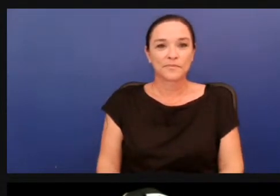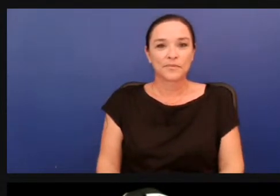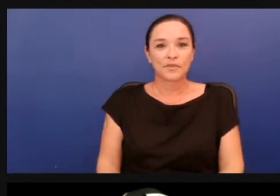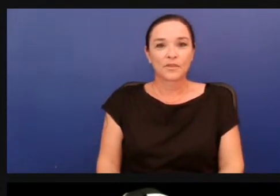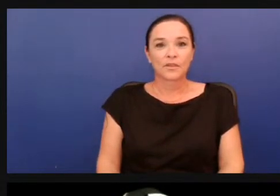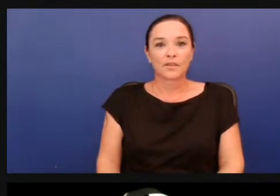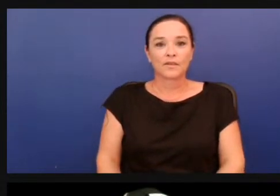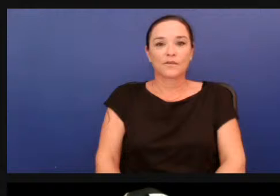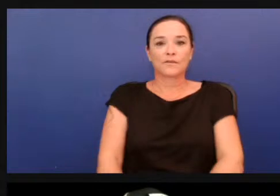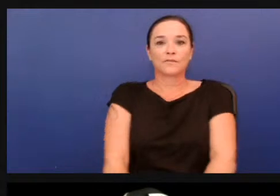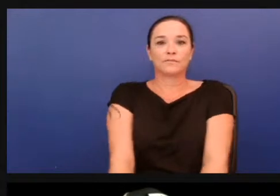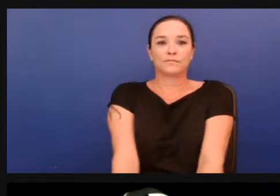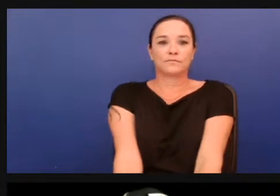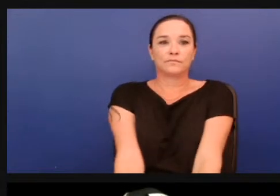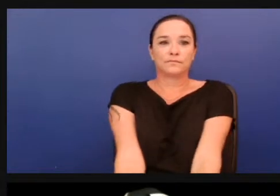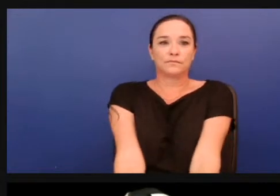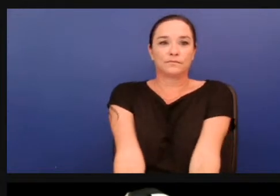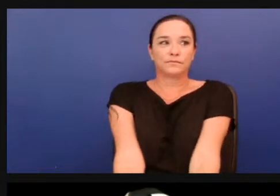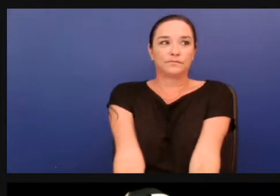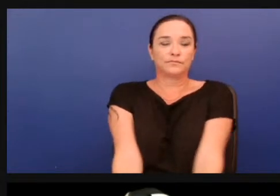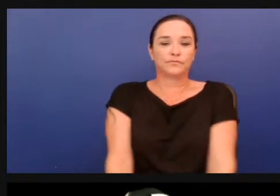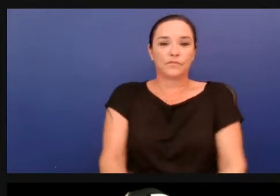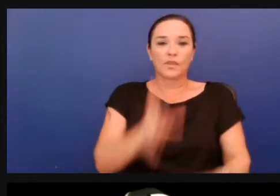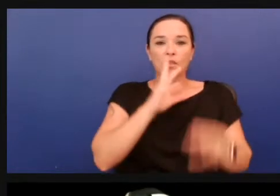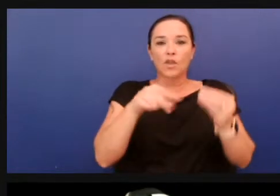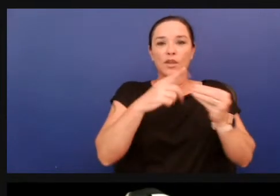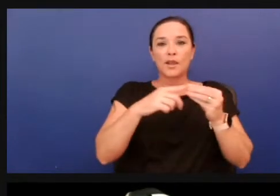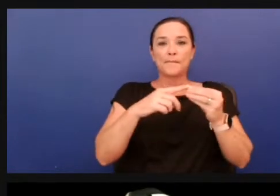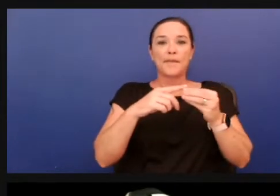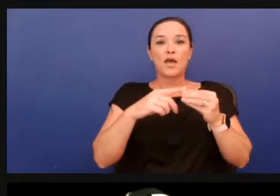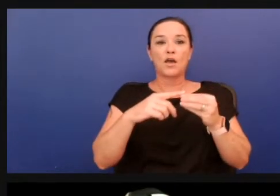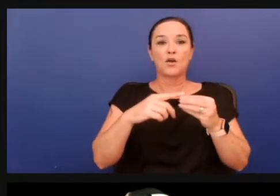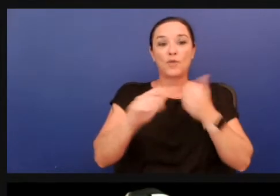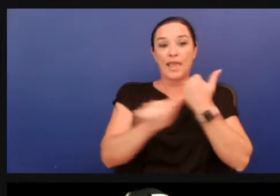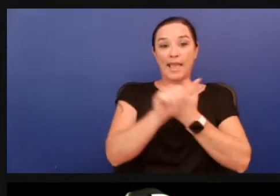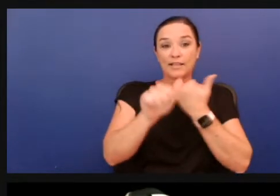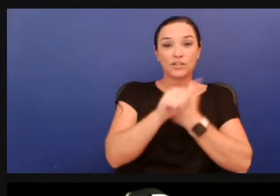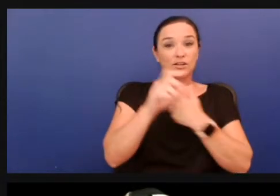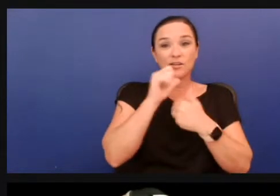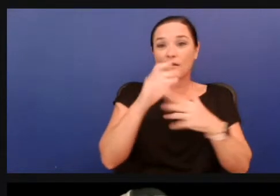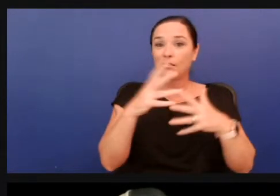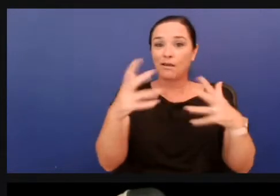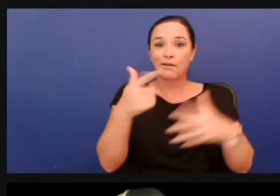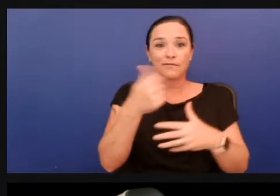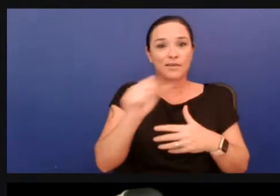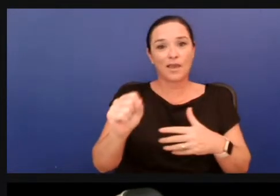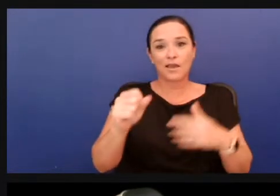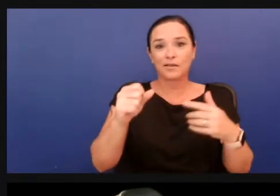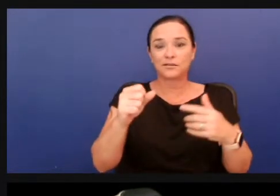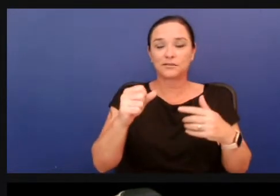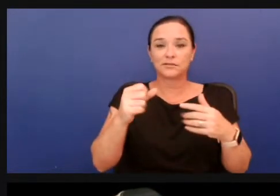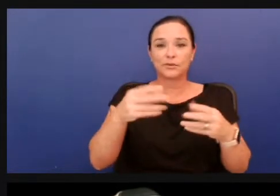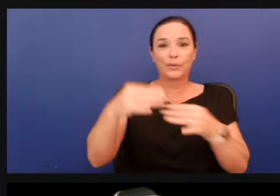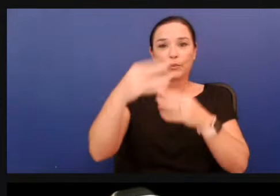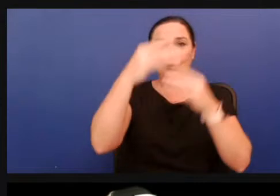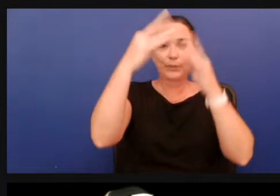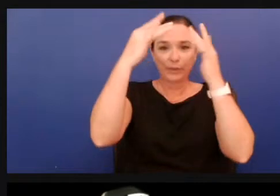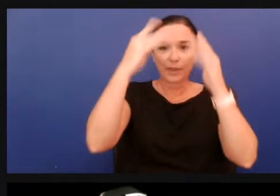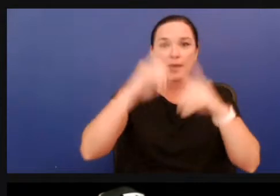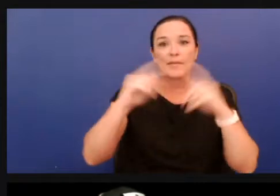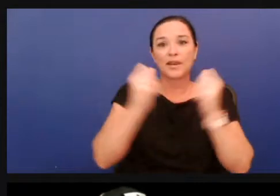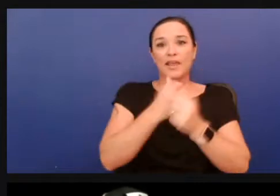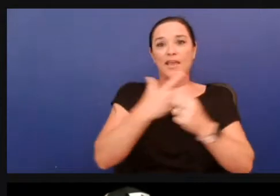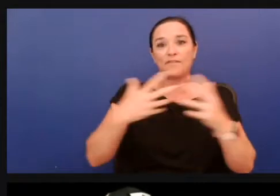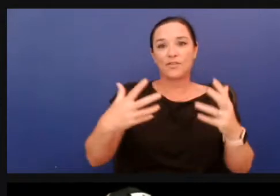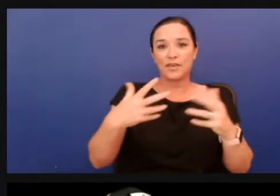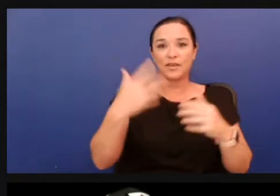Okay, let me wrap it up here. Volcanic hazard is really not much. There's not a lot of gas coming out. It can affect nearby areas, but everything's been in a green